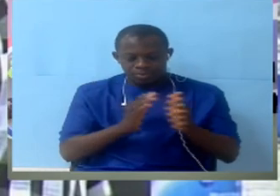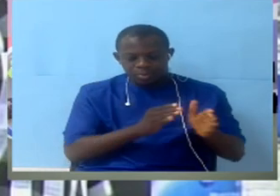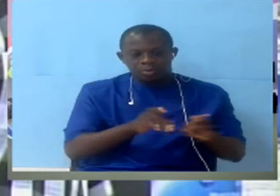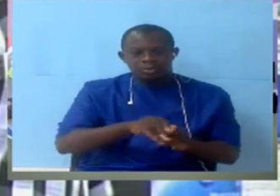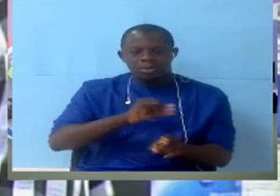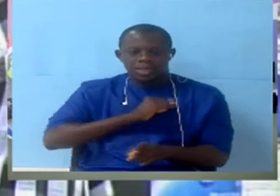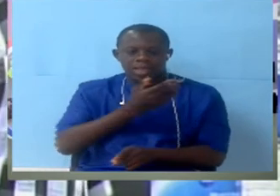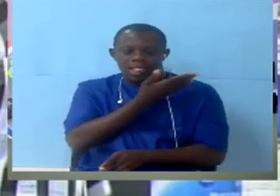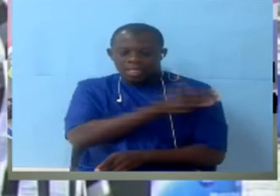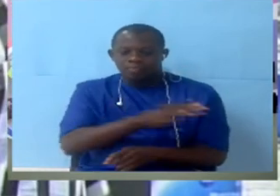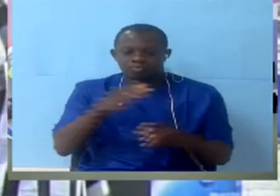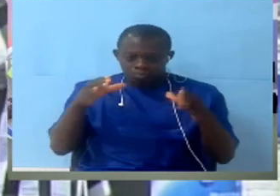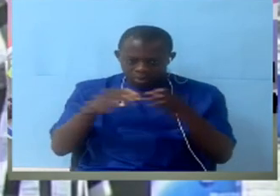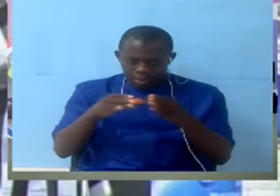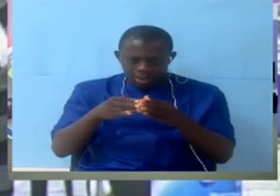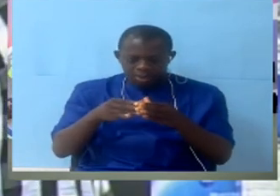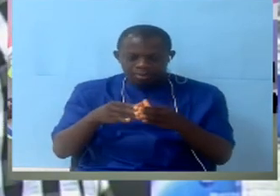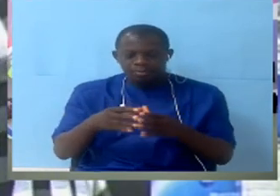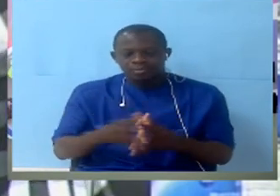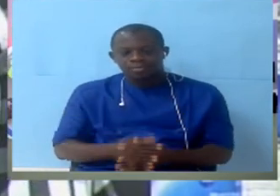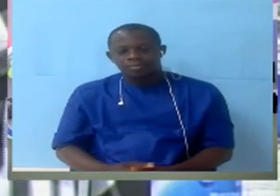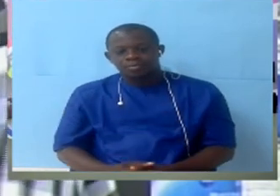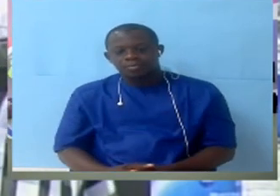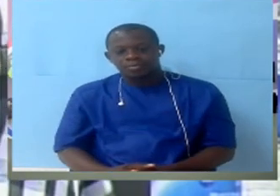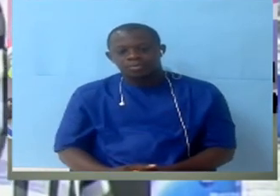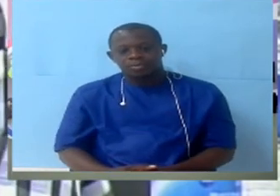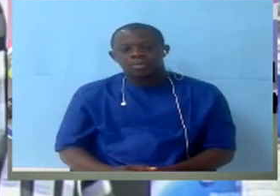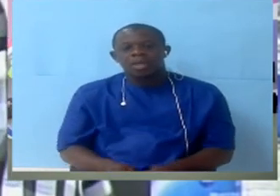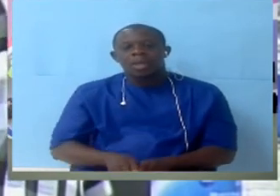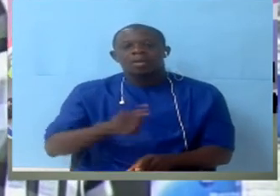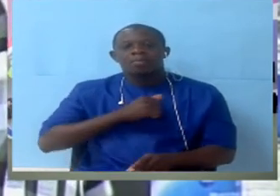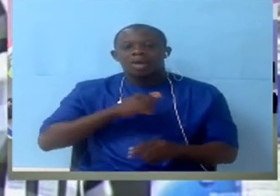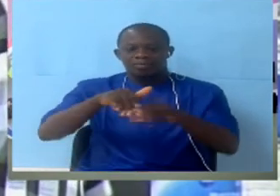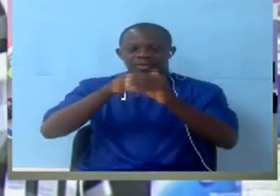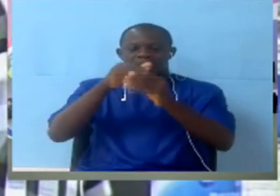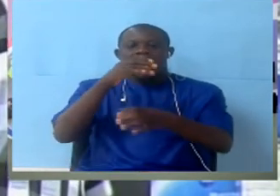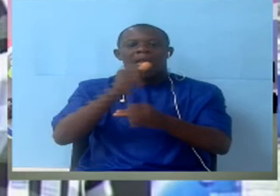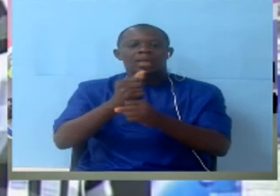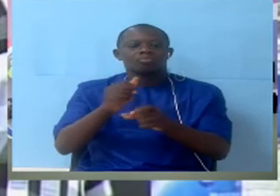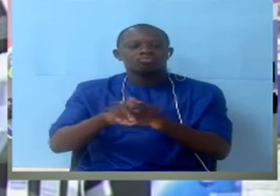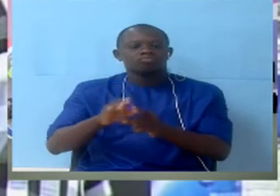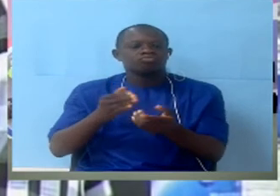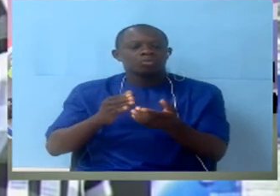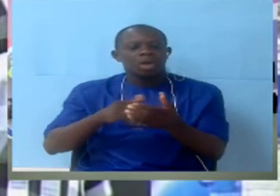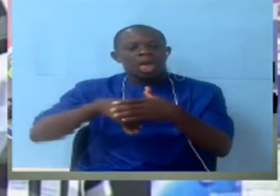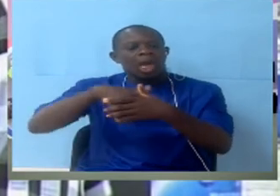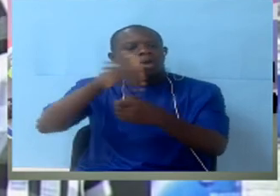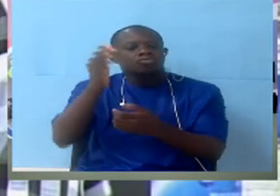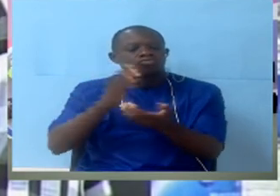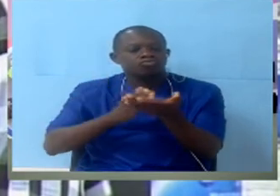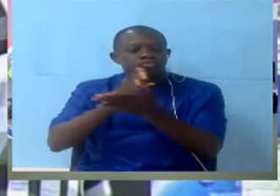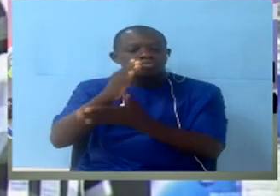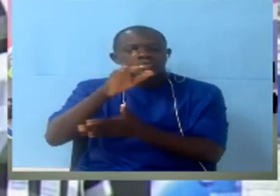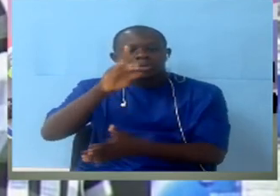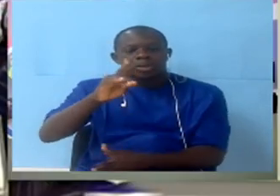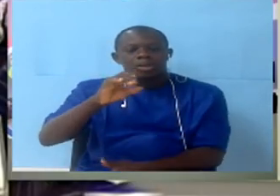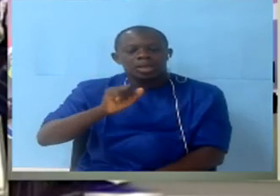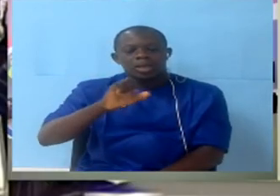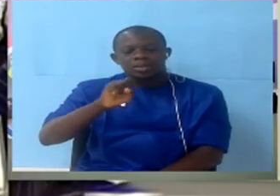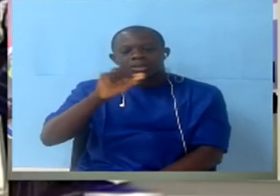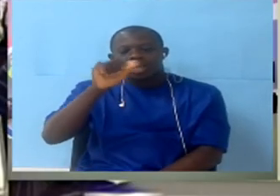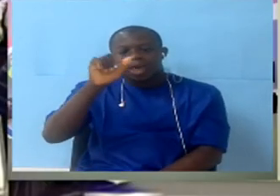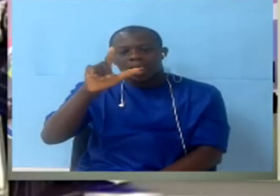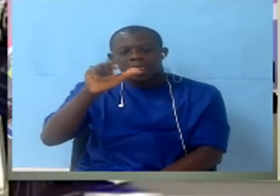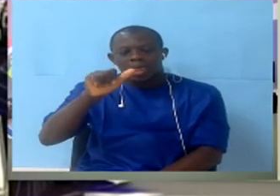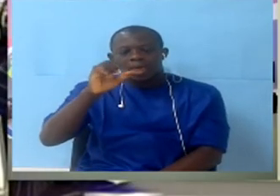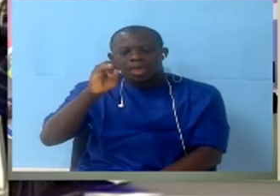left together. Ntema dole assist then tara through Daslame. A friend assisted me, so we went out through Daslame.